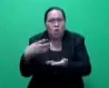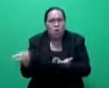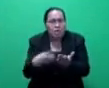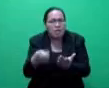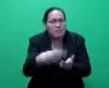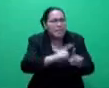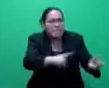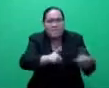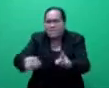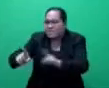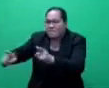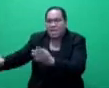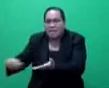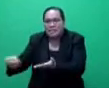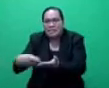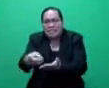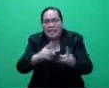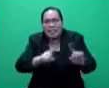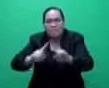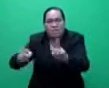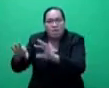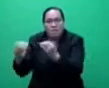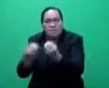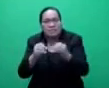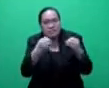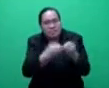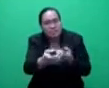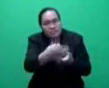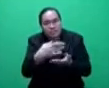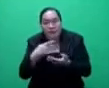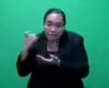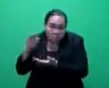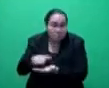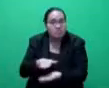from several regulatory authorities before a business license was issued.